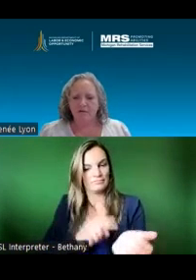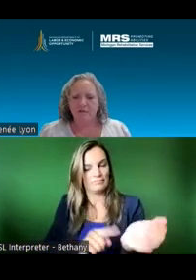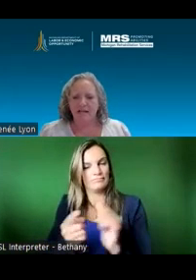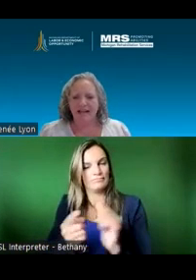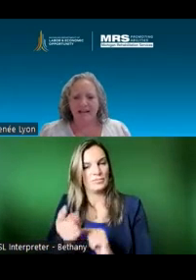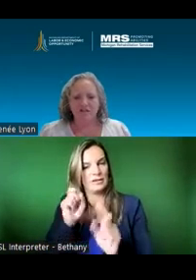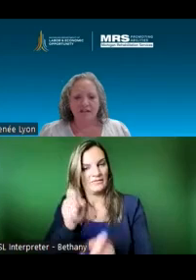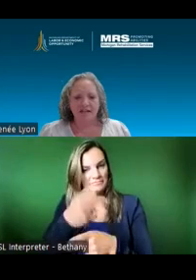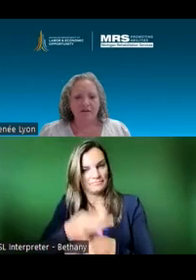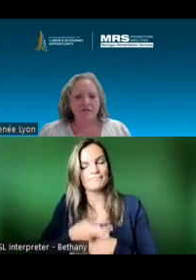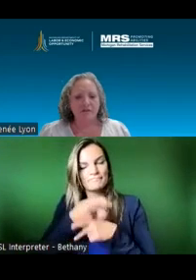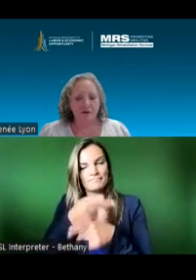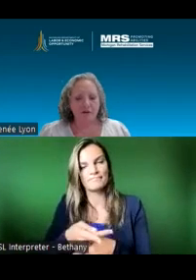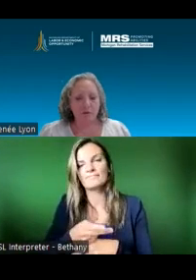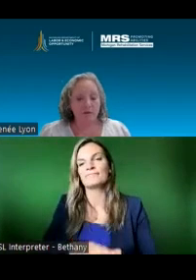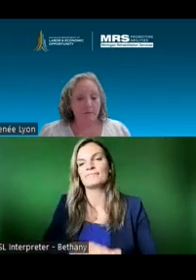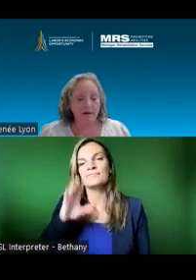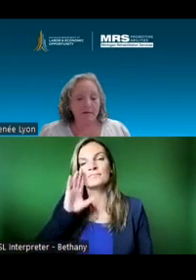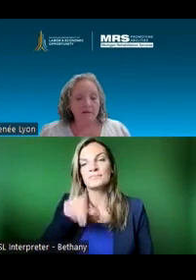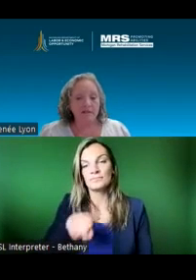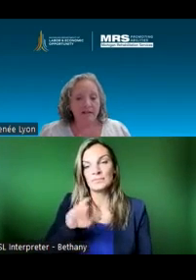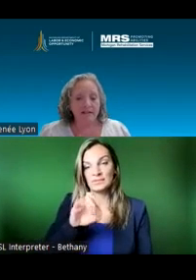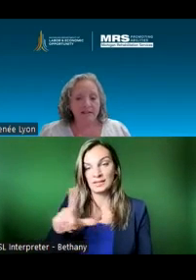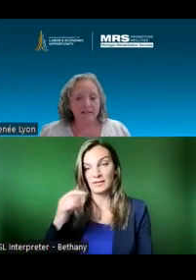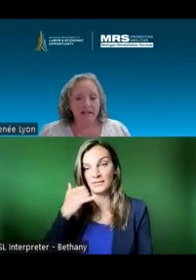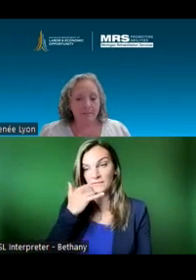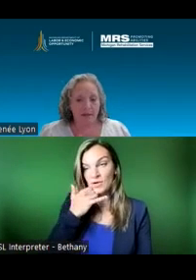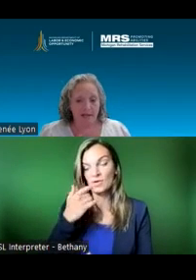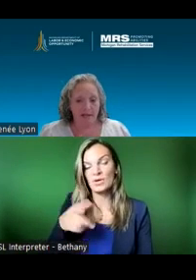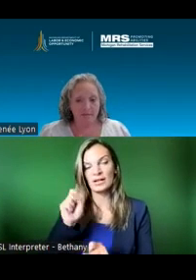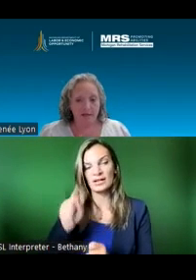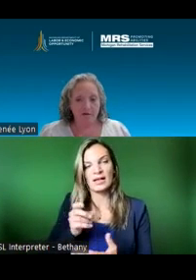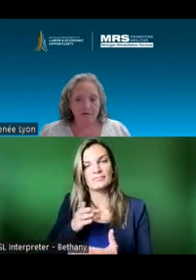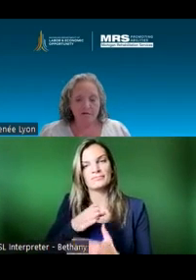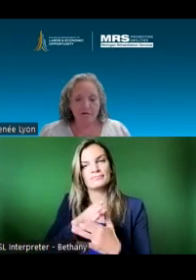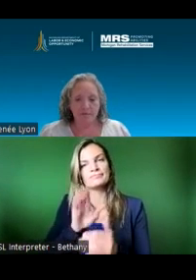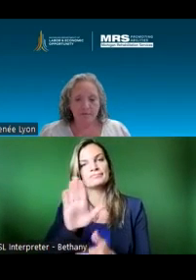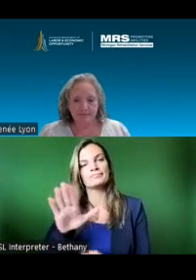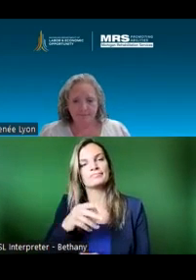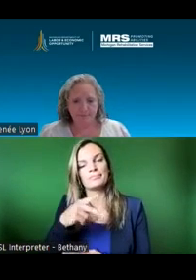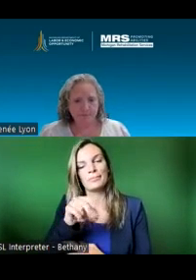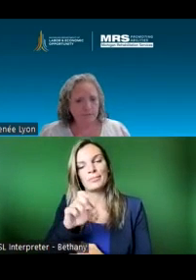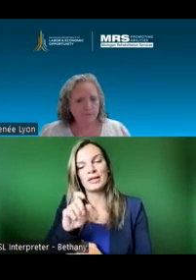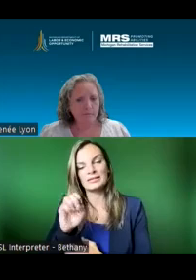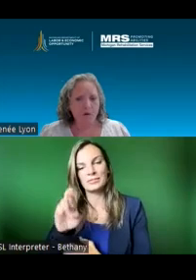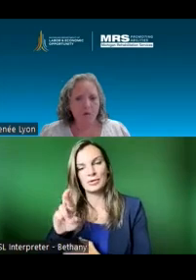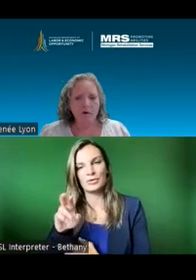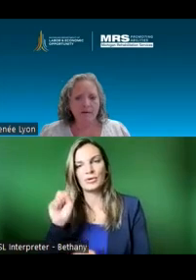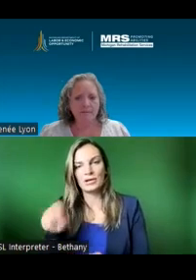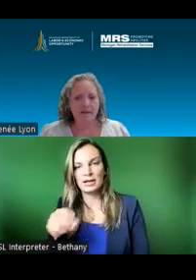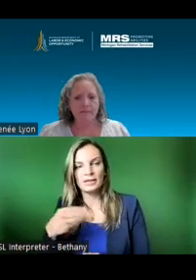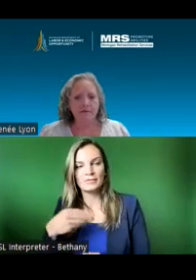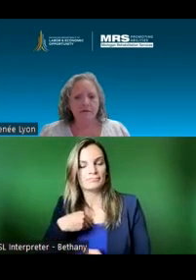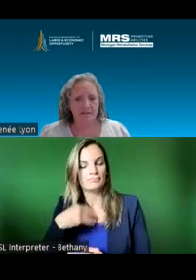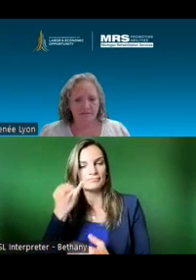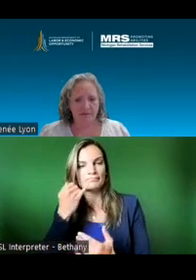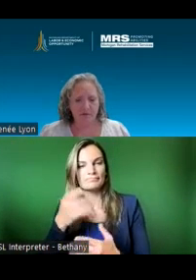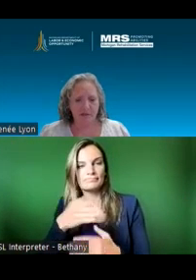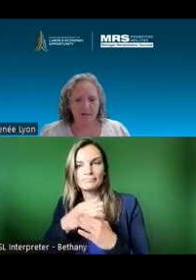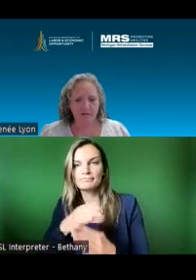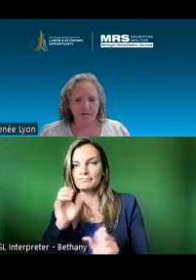Cell phones can actually interfere with medical devices like pacemakers or